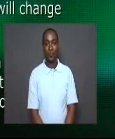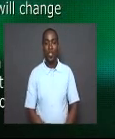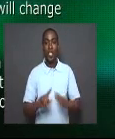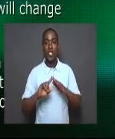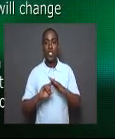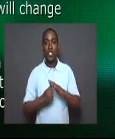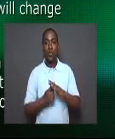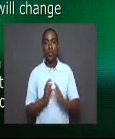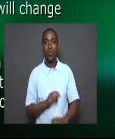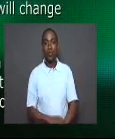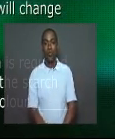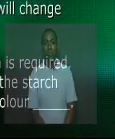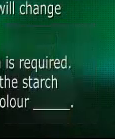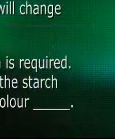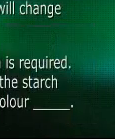Begin.